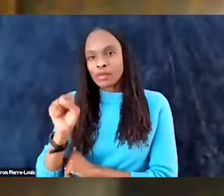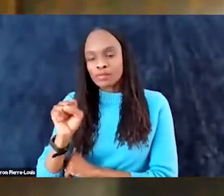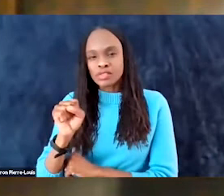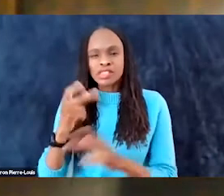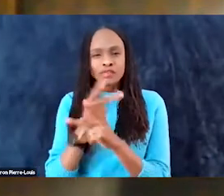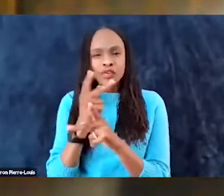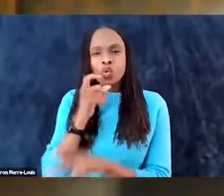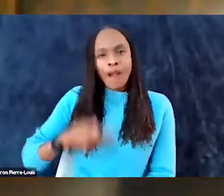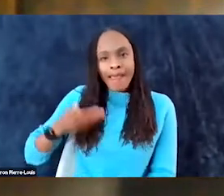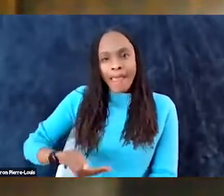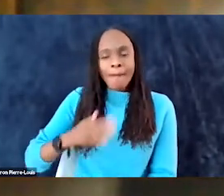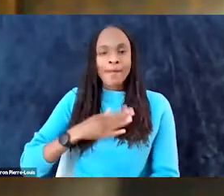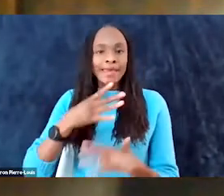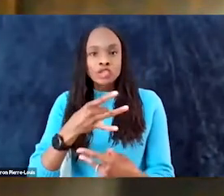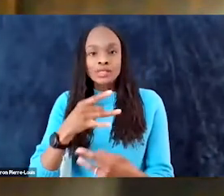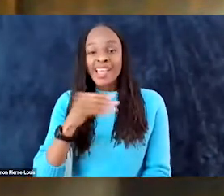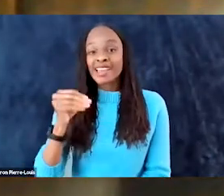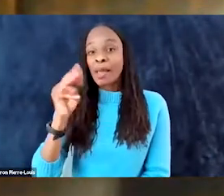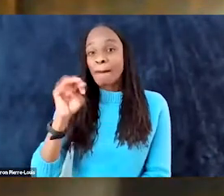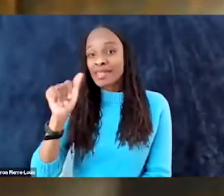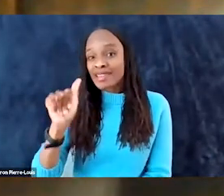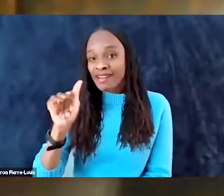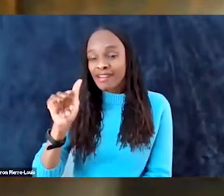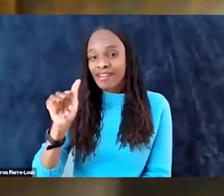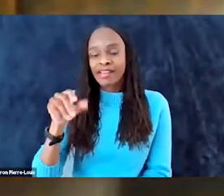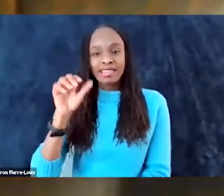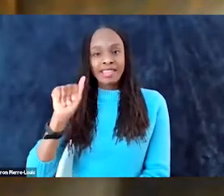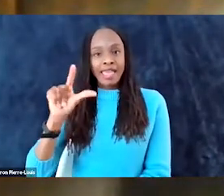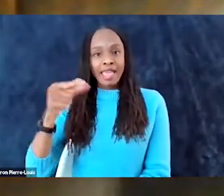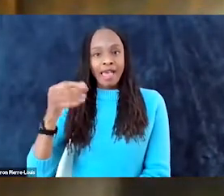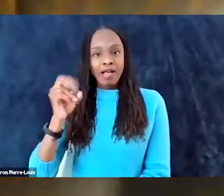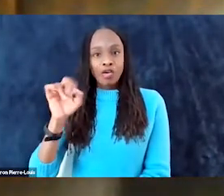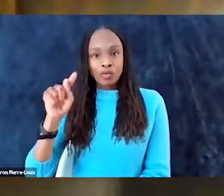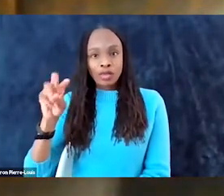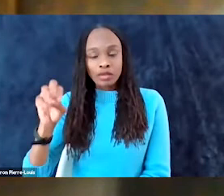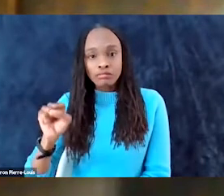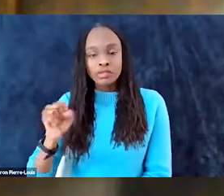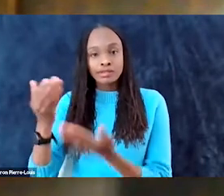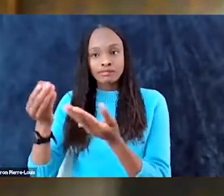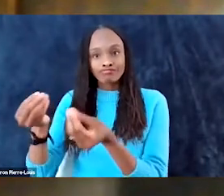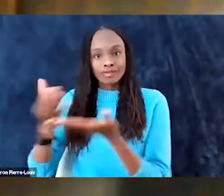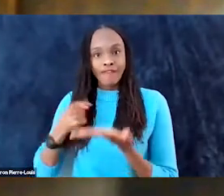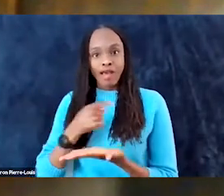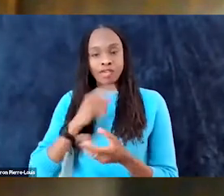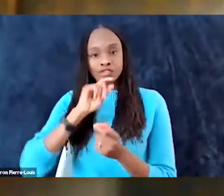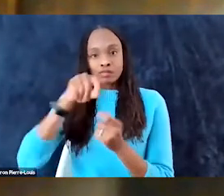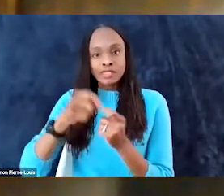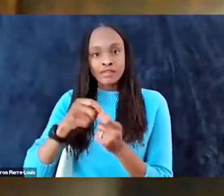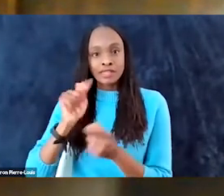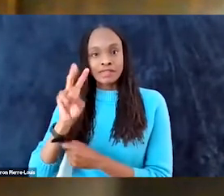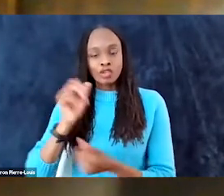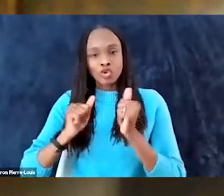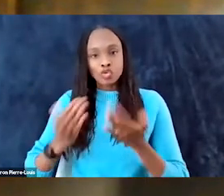are, et cetera. In media, these algorithms give us particular television shows. They recommend certain